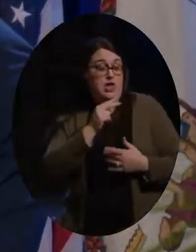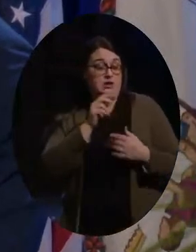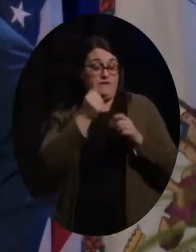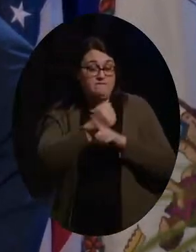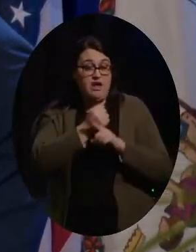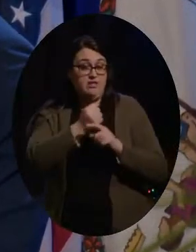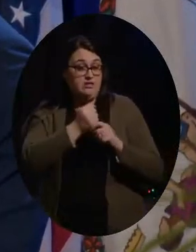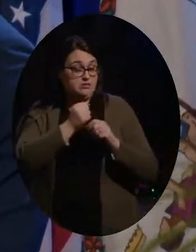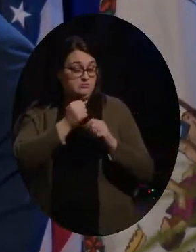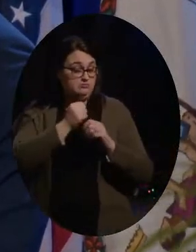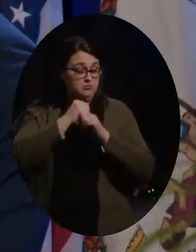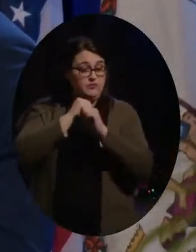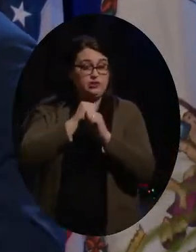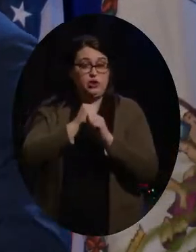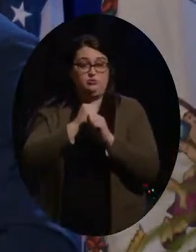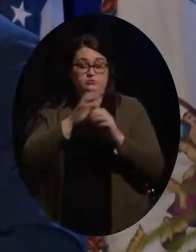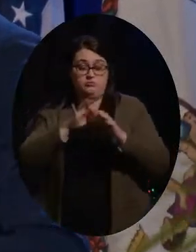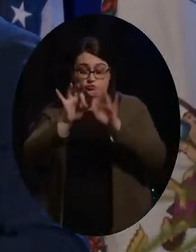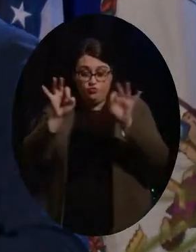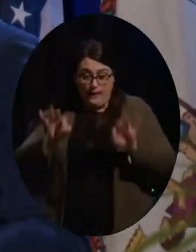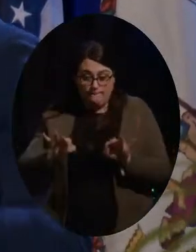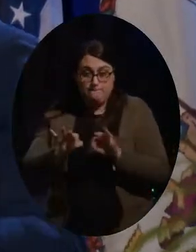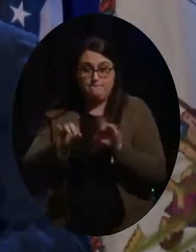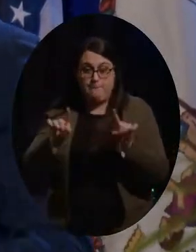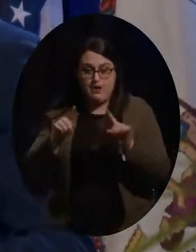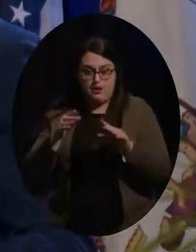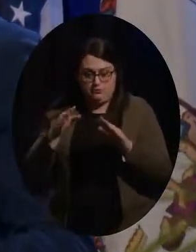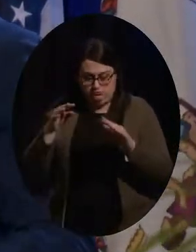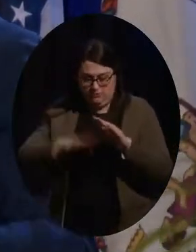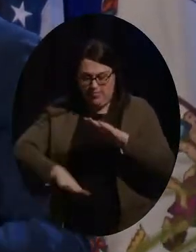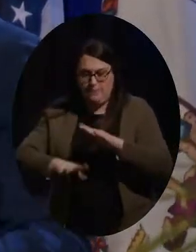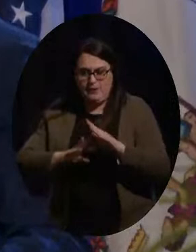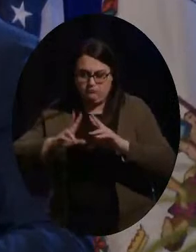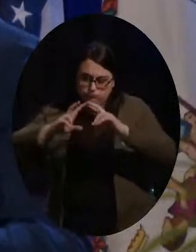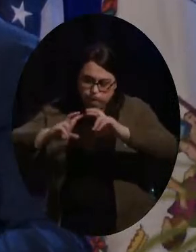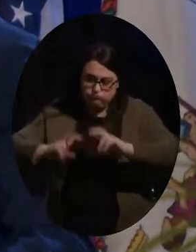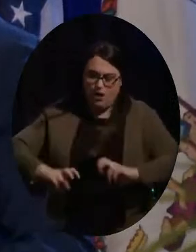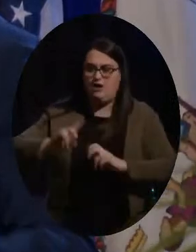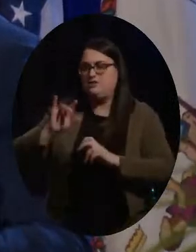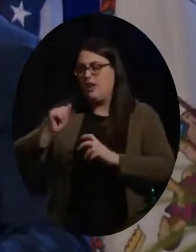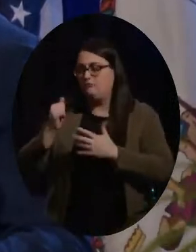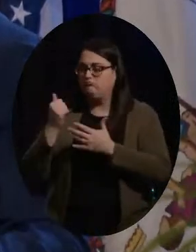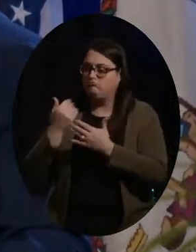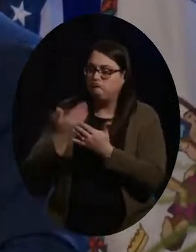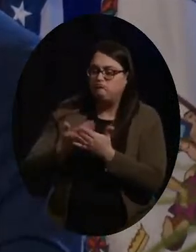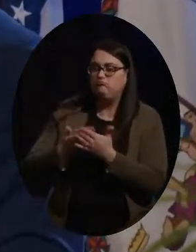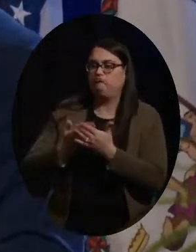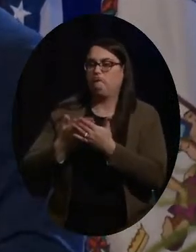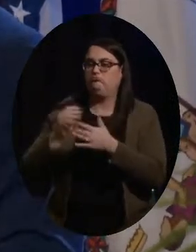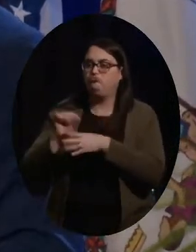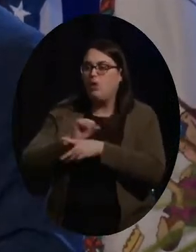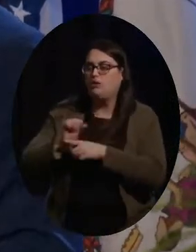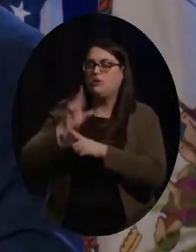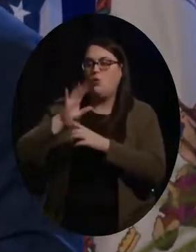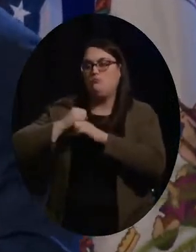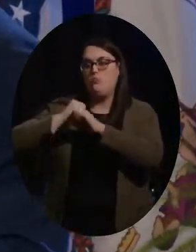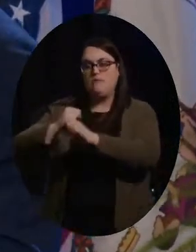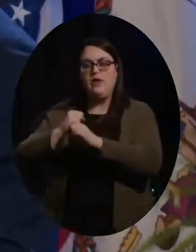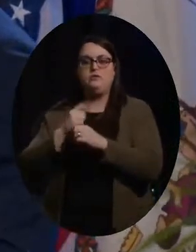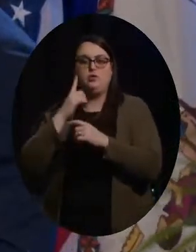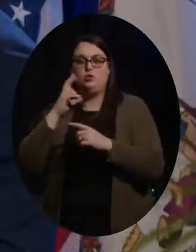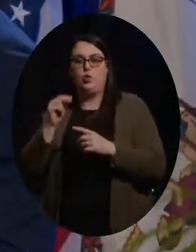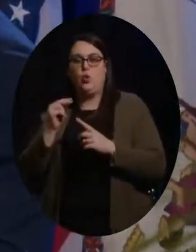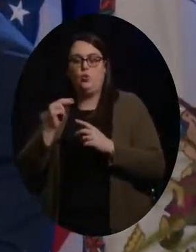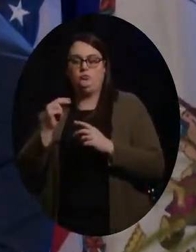intervention framework. At its core, it is more than data-driven practices to reduce gun violence. It's lifting